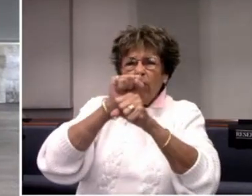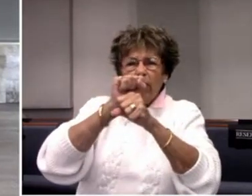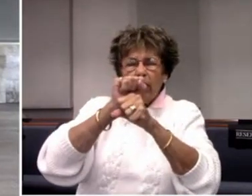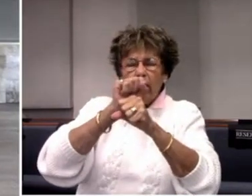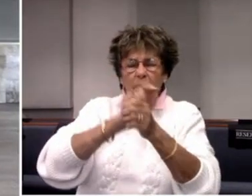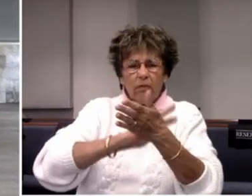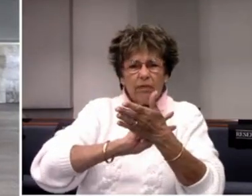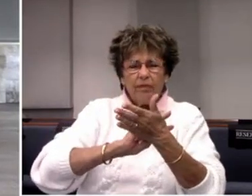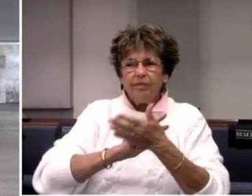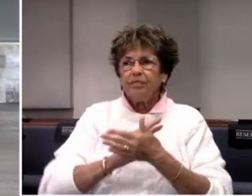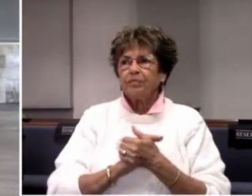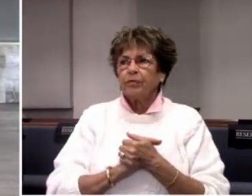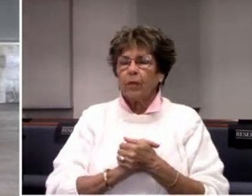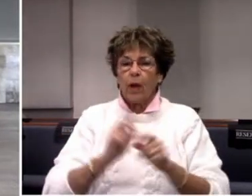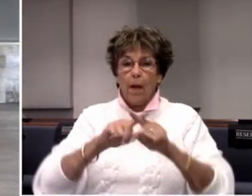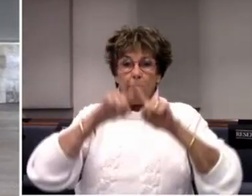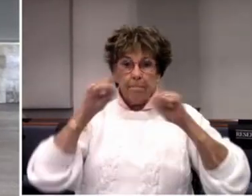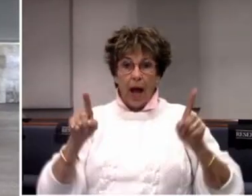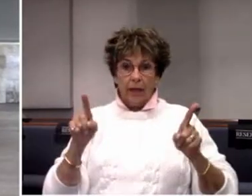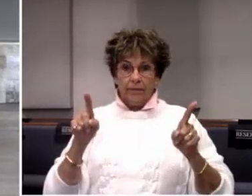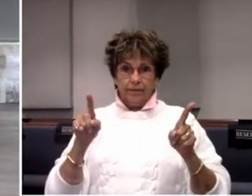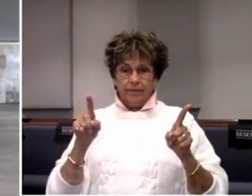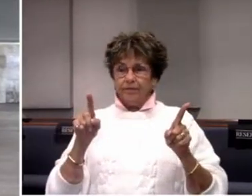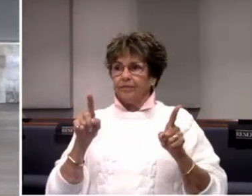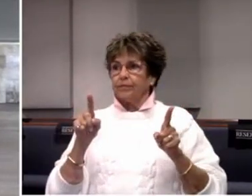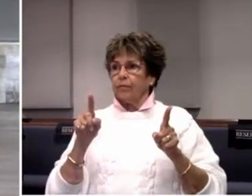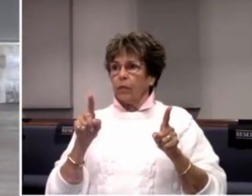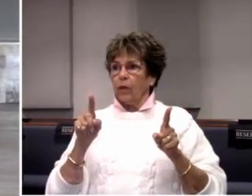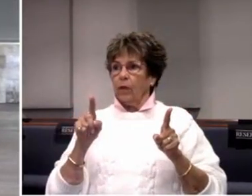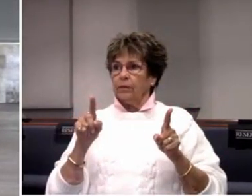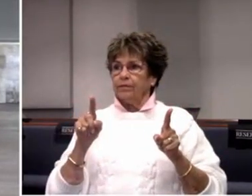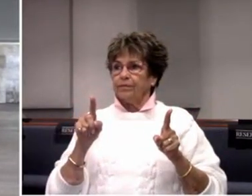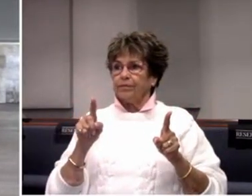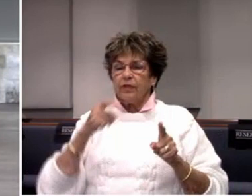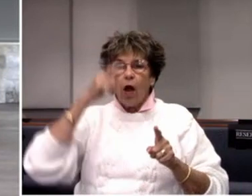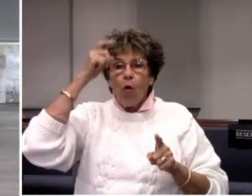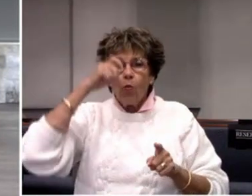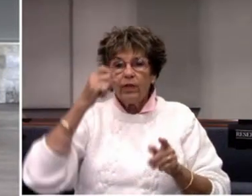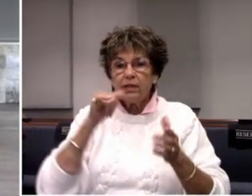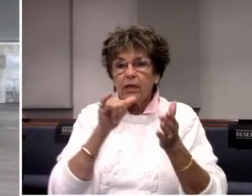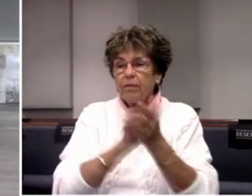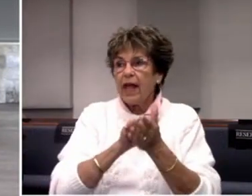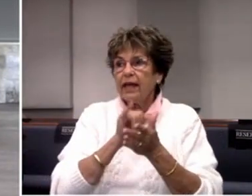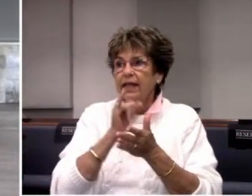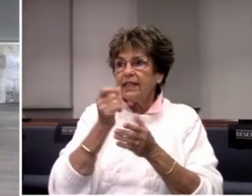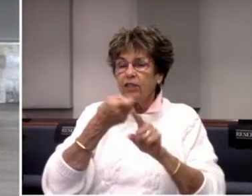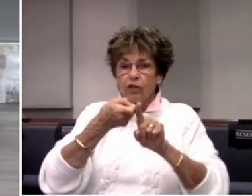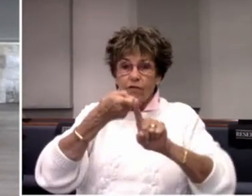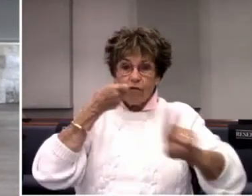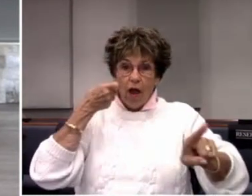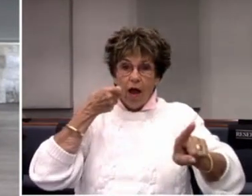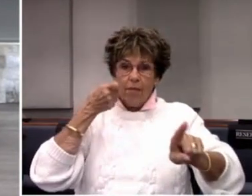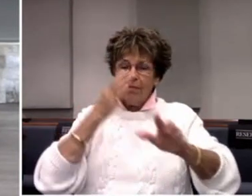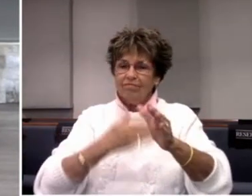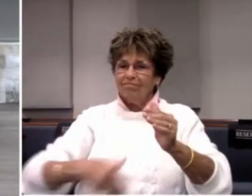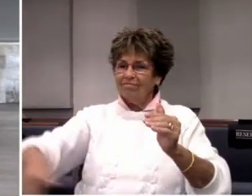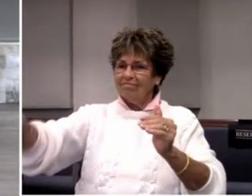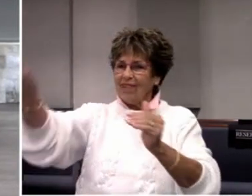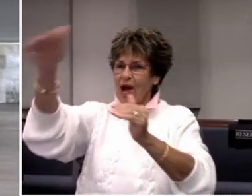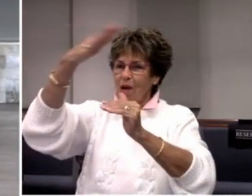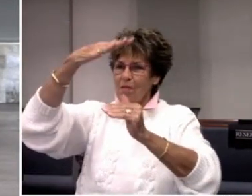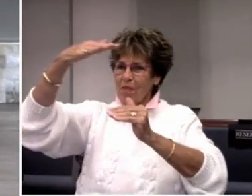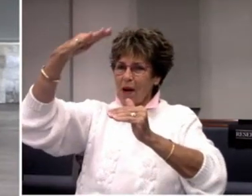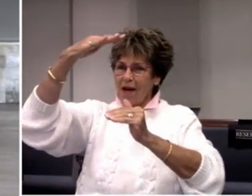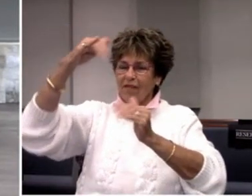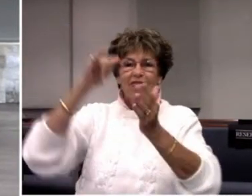Verse 17, but the wisdom that is from where? That's